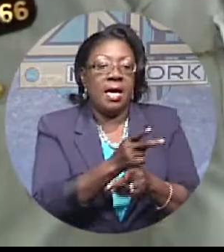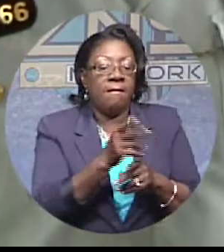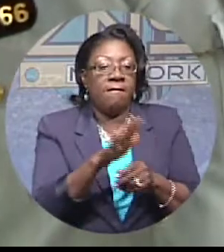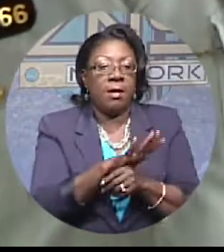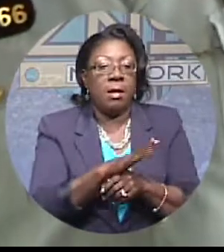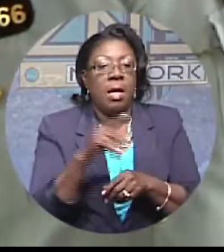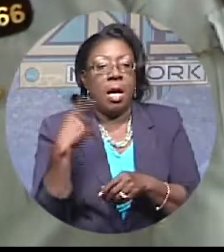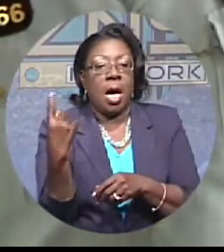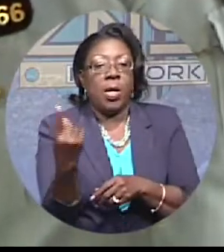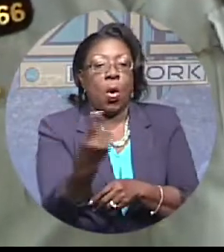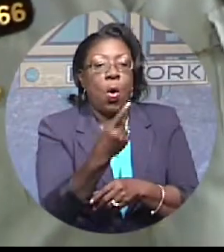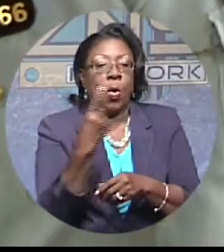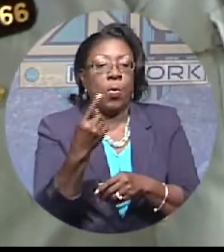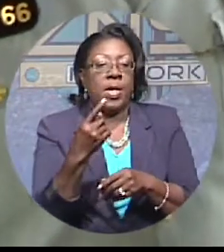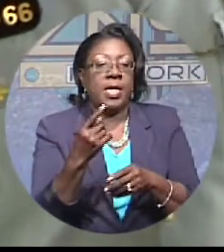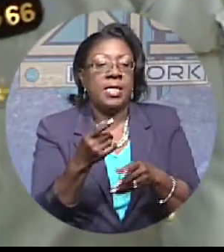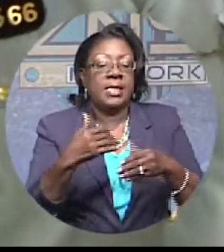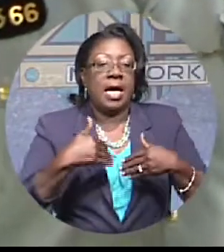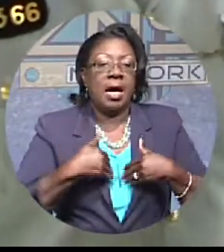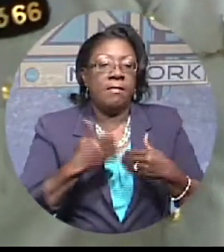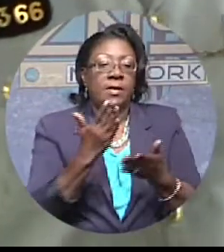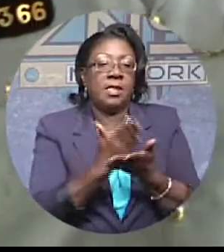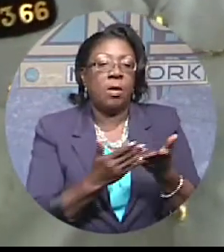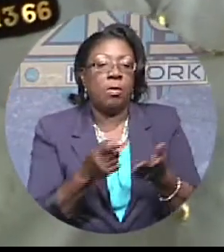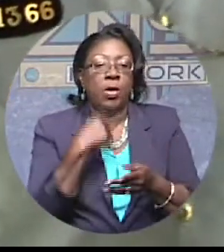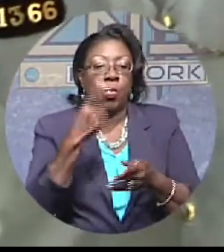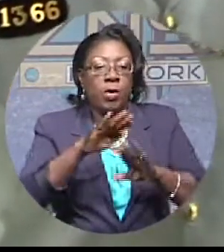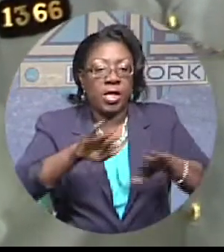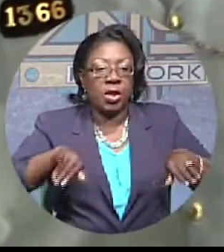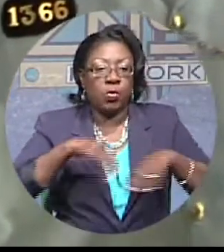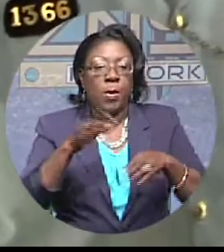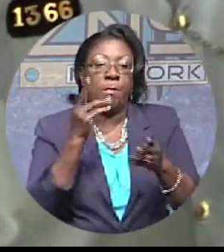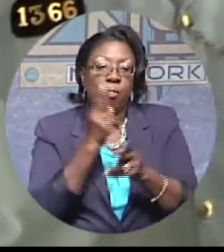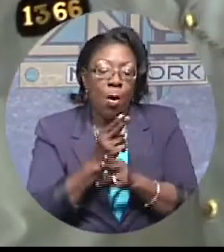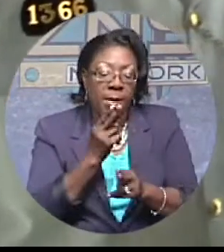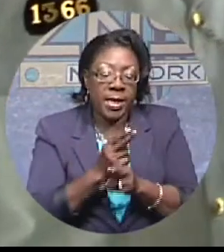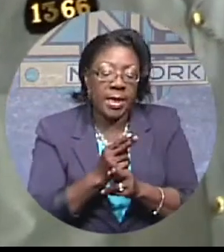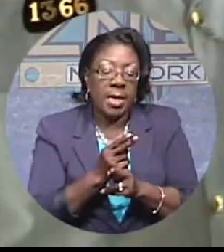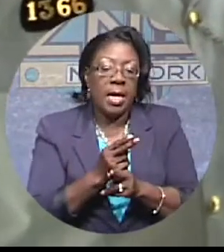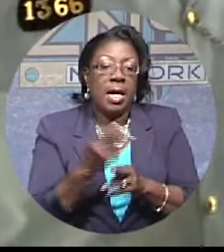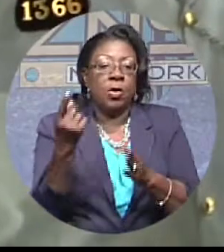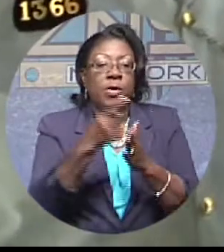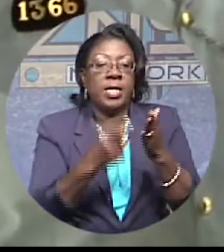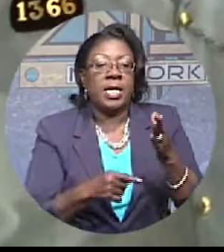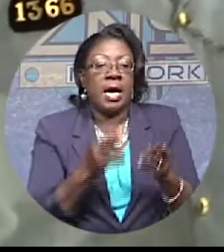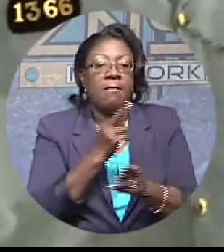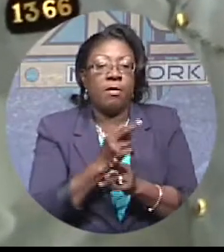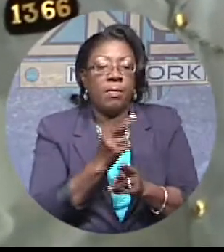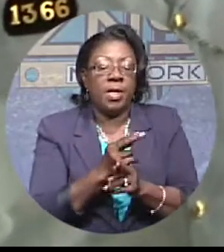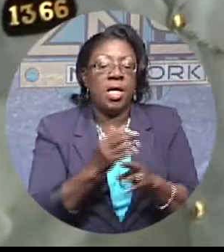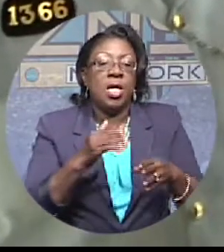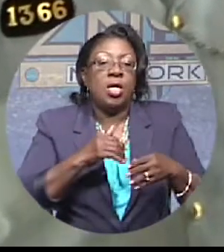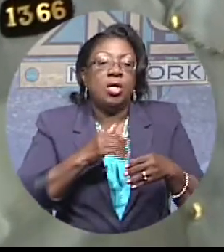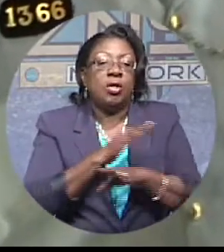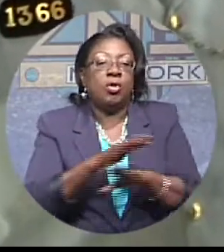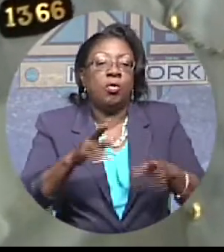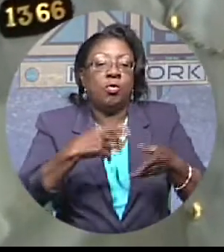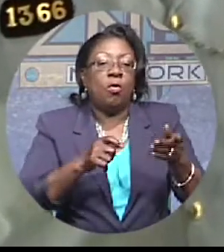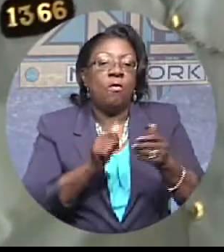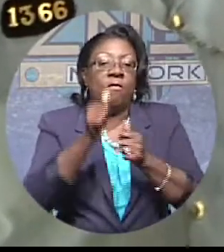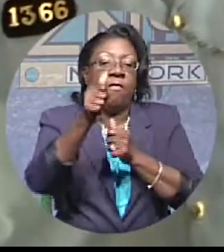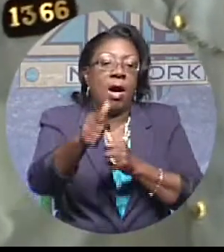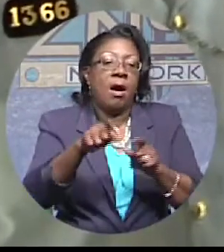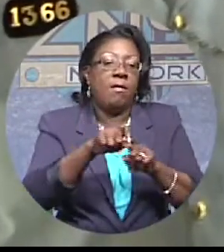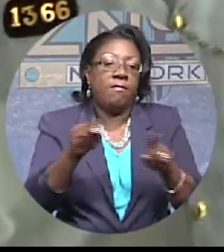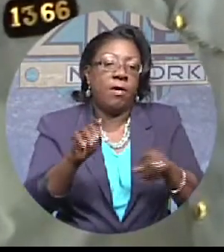always designate someone who can dive, who can swim properly. And try not to venture out far from the shores,